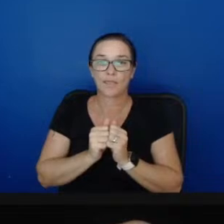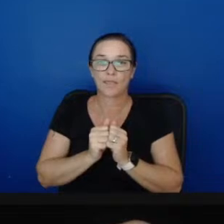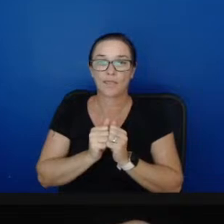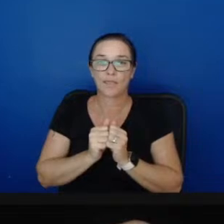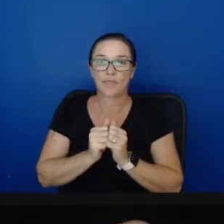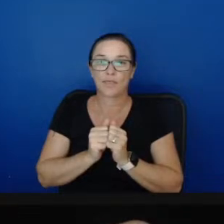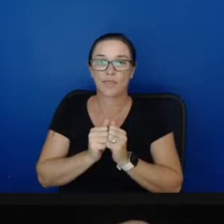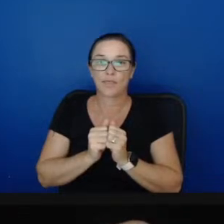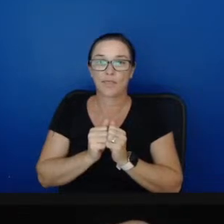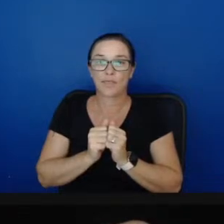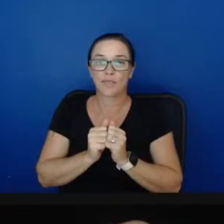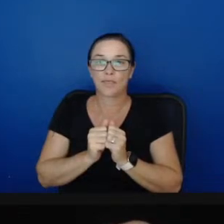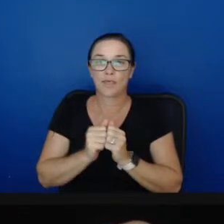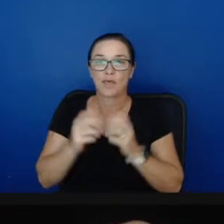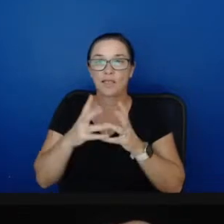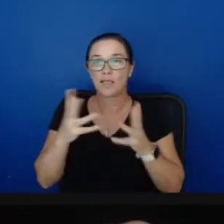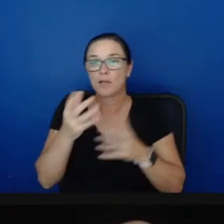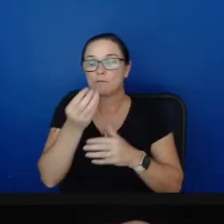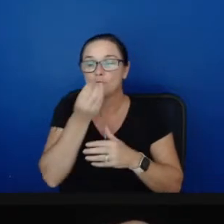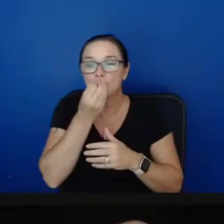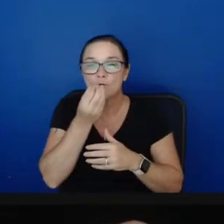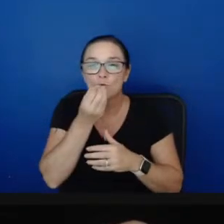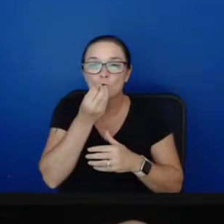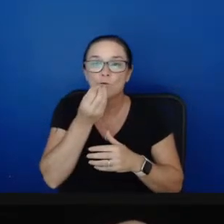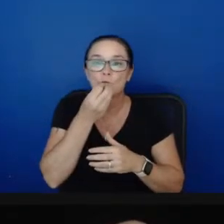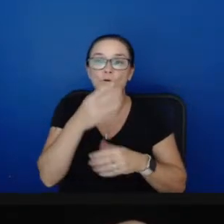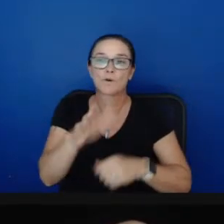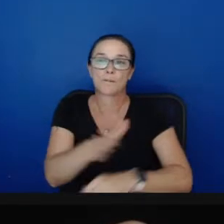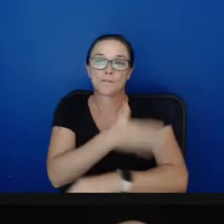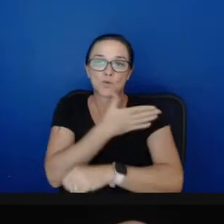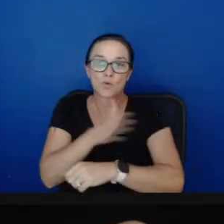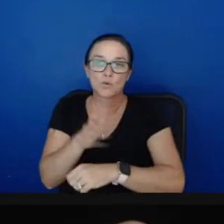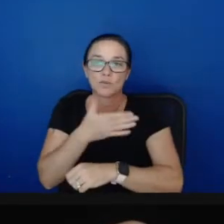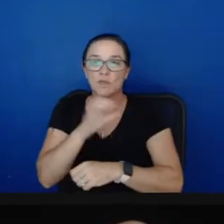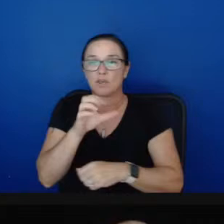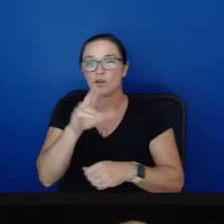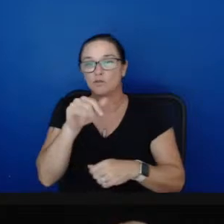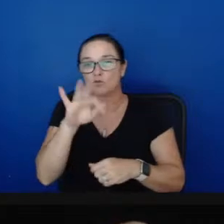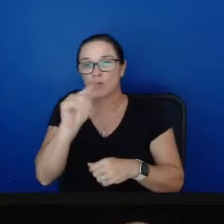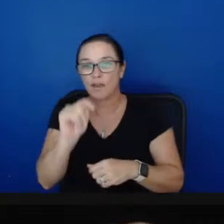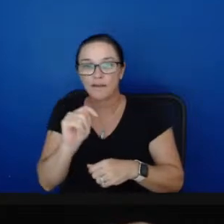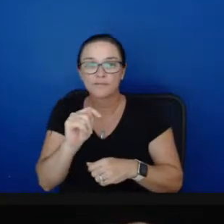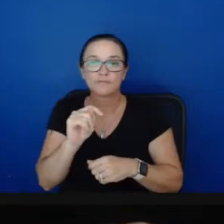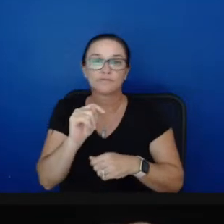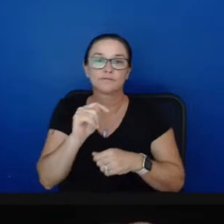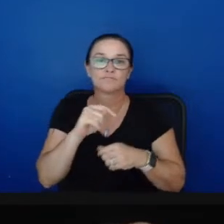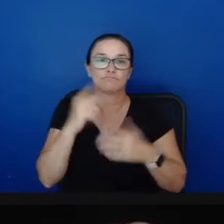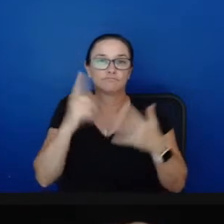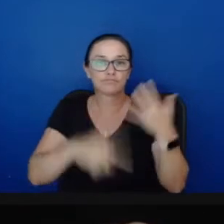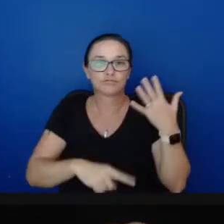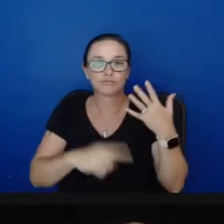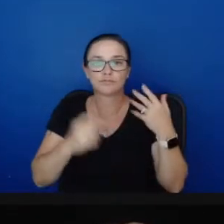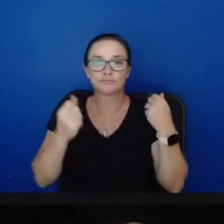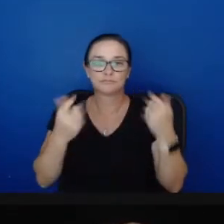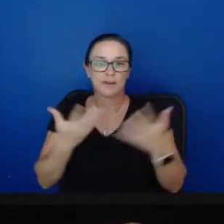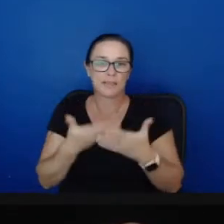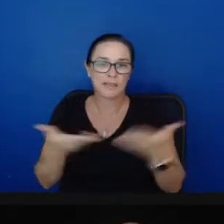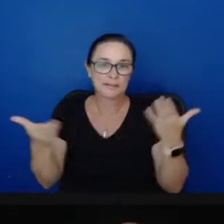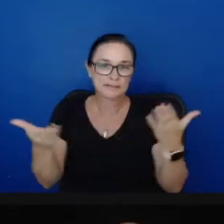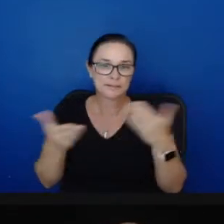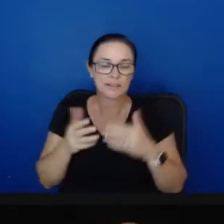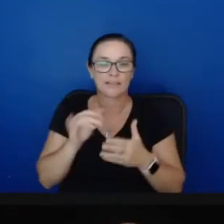lots of food and music and crafts and all that. So that's coming